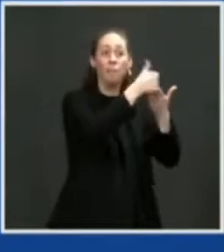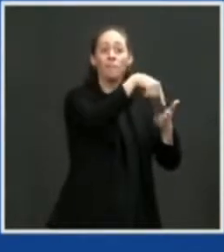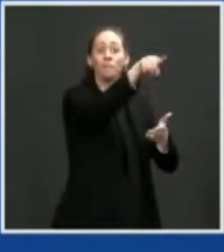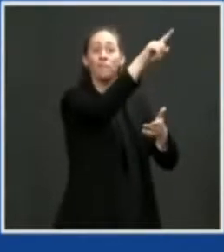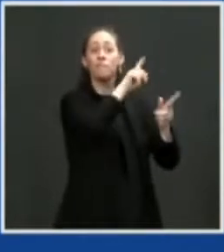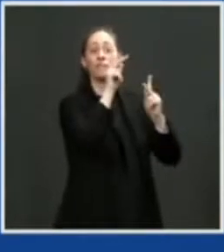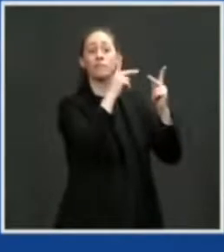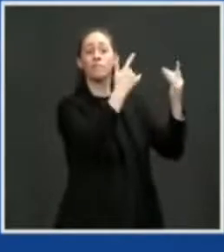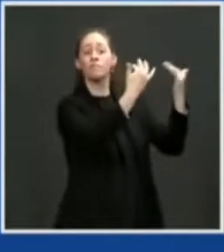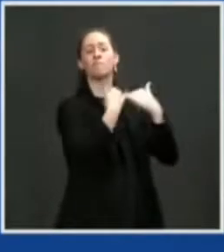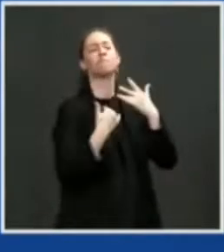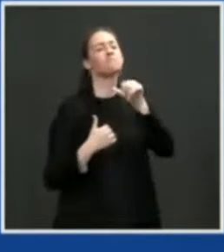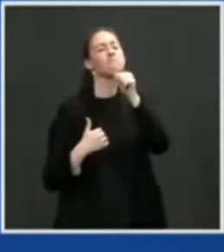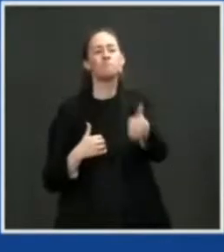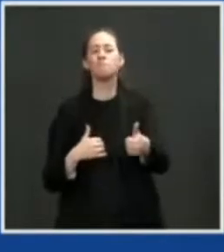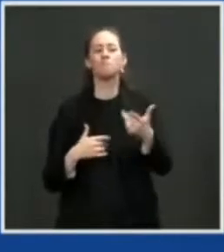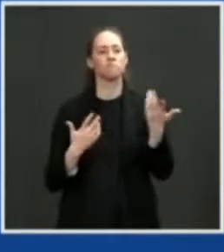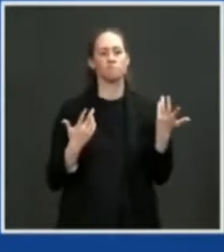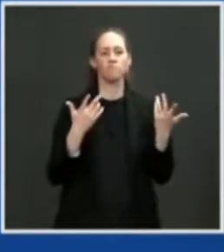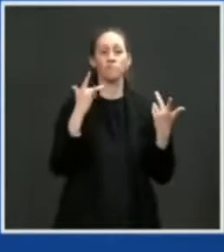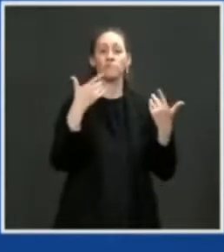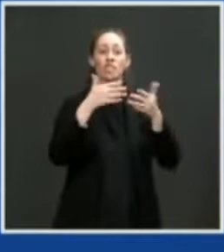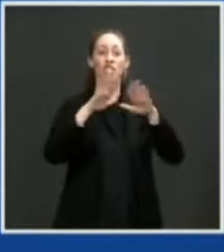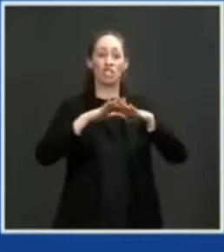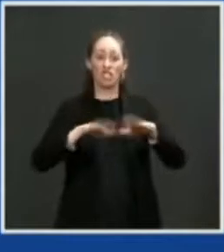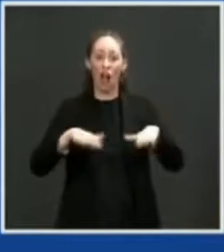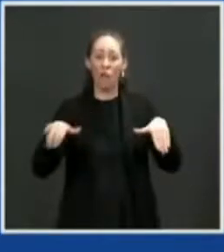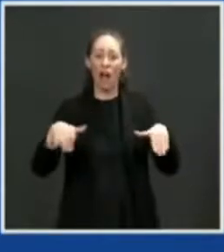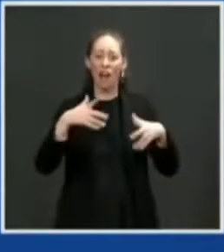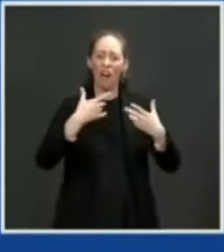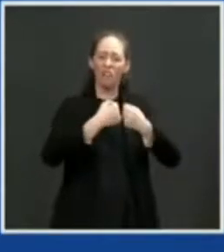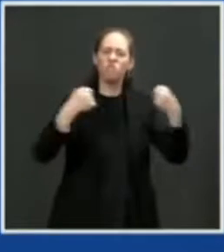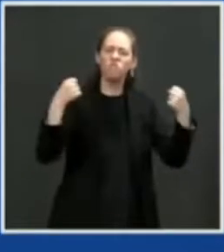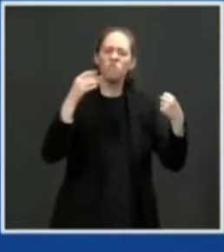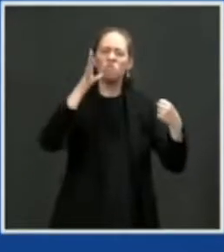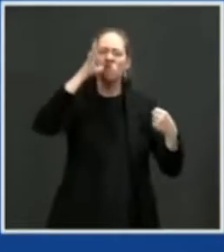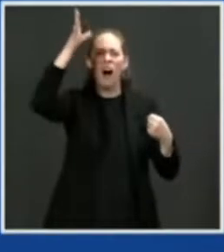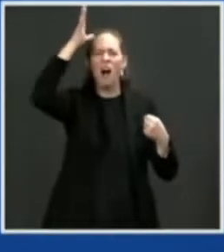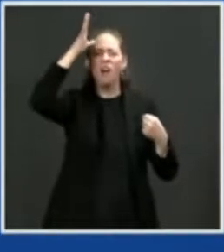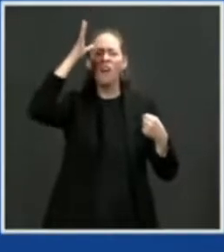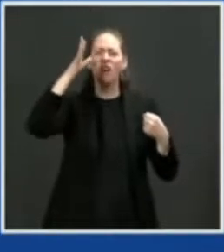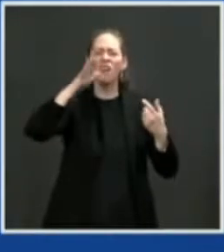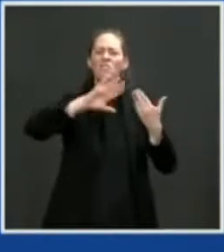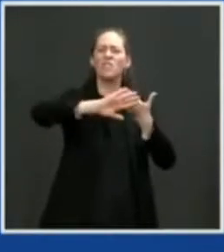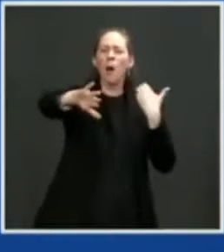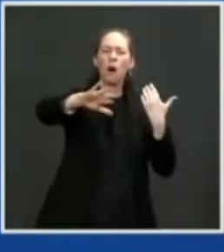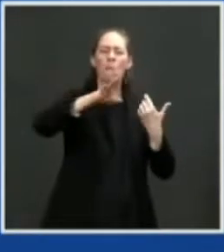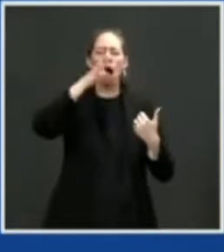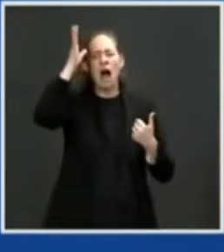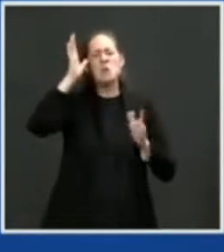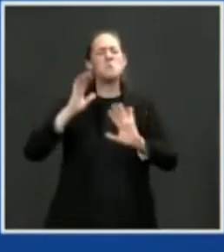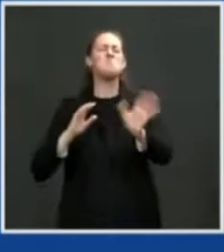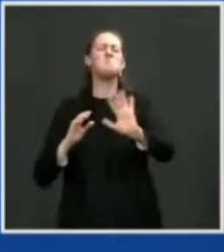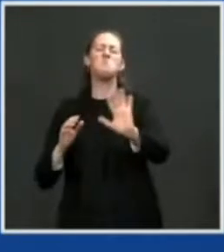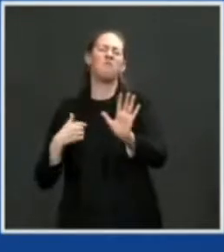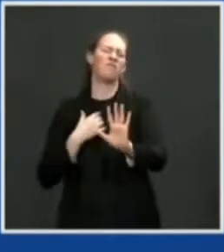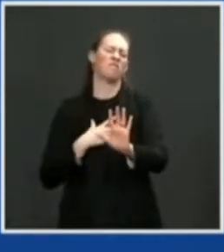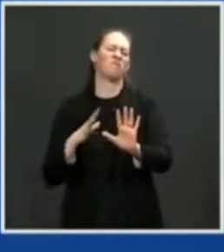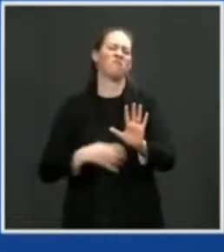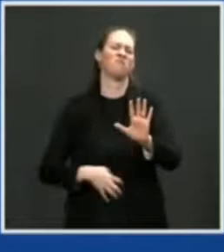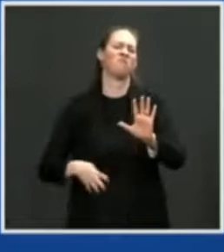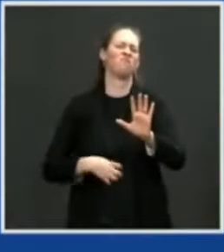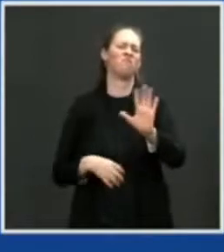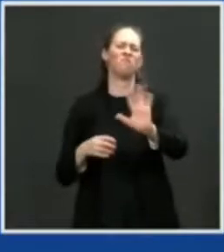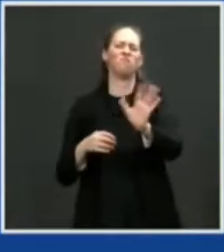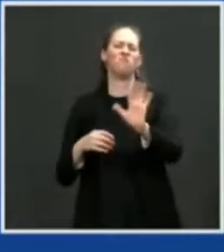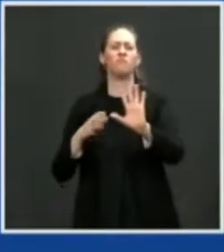children from their mothers, I make no apology for that. I make Rolling none back the policies apologies. of remain in Mexico,